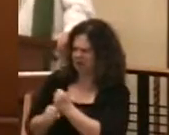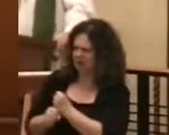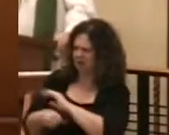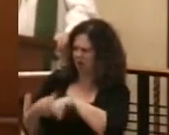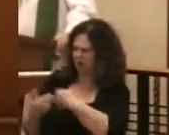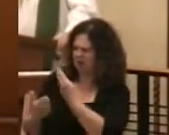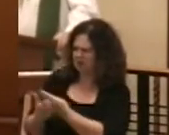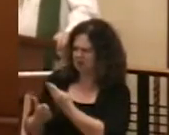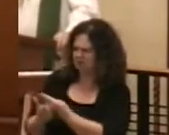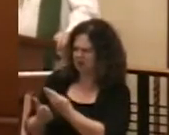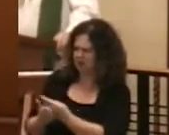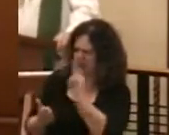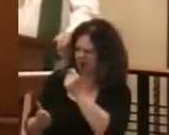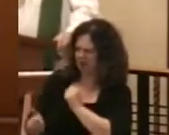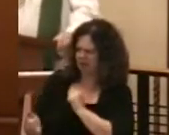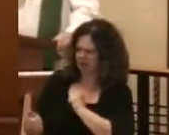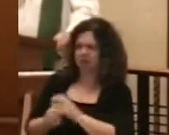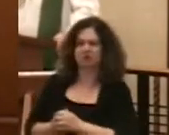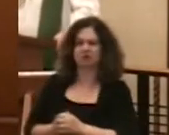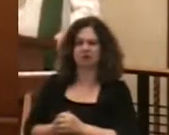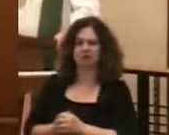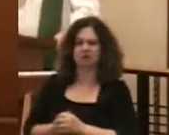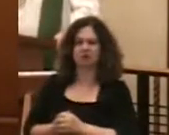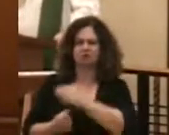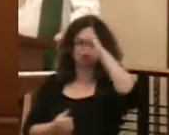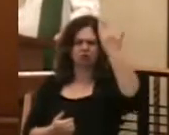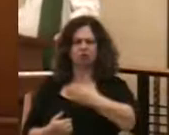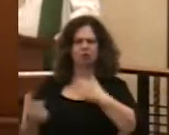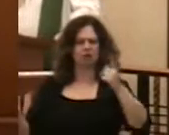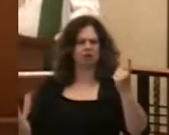the vineyard, and killed him.